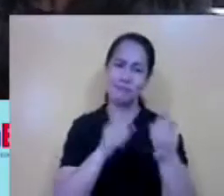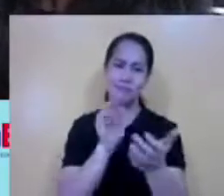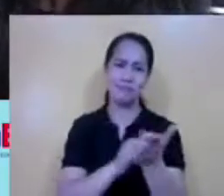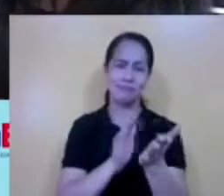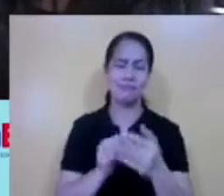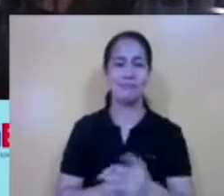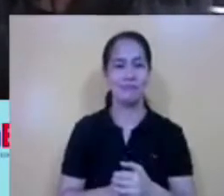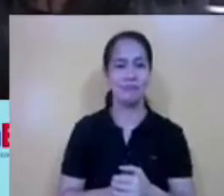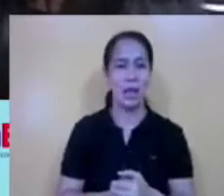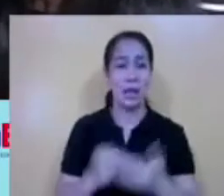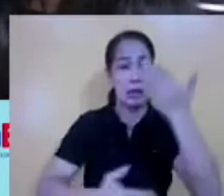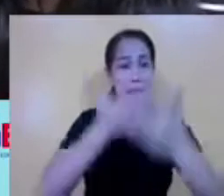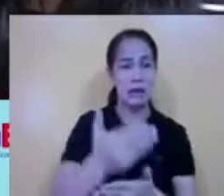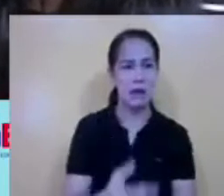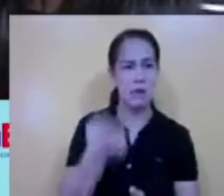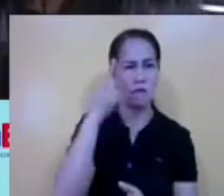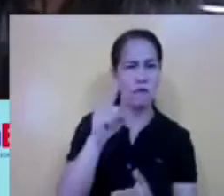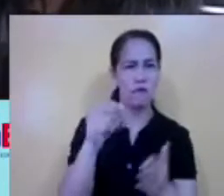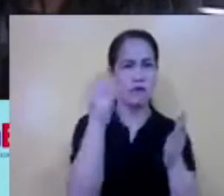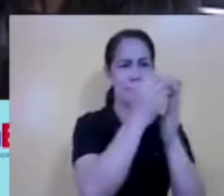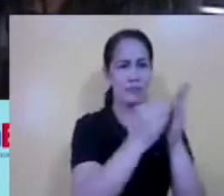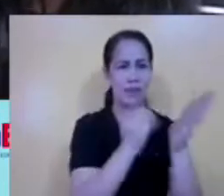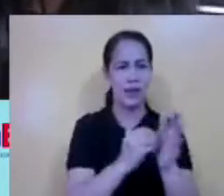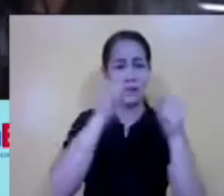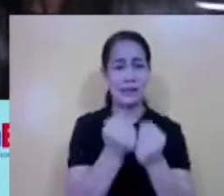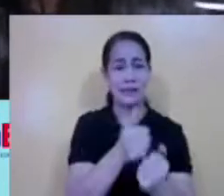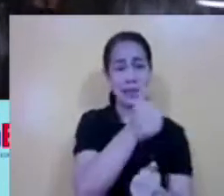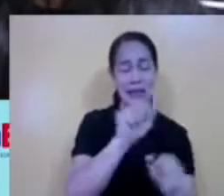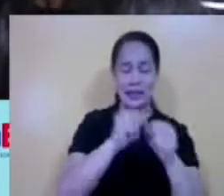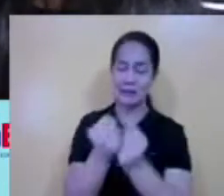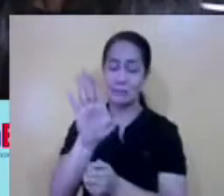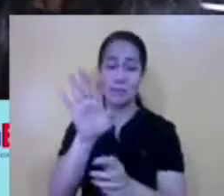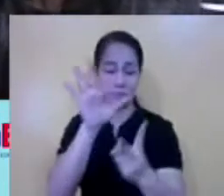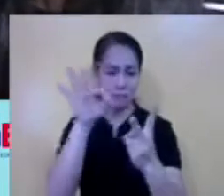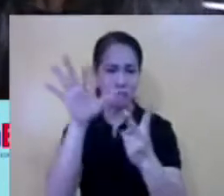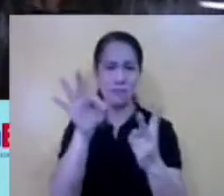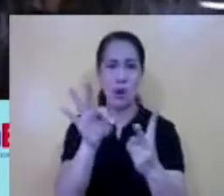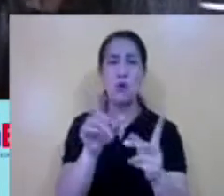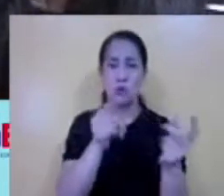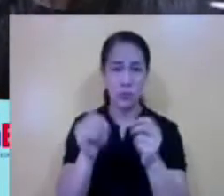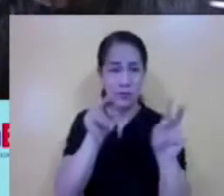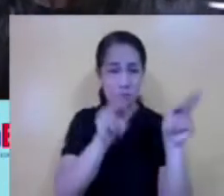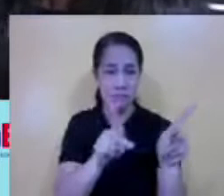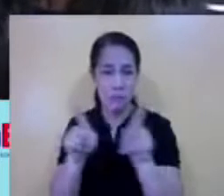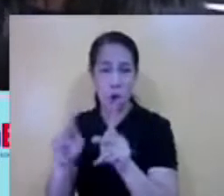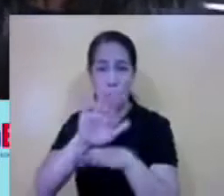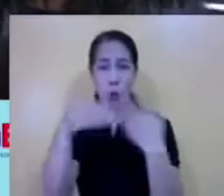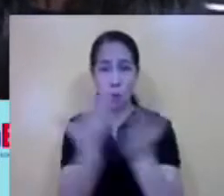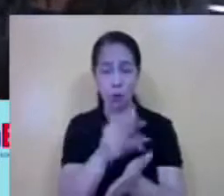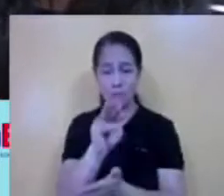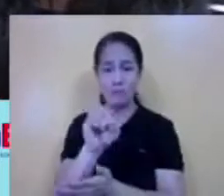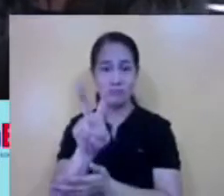Next, for indicators with Set A and Set B options, do we need to prepare or present all MOVs? The answer